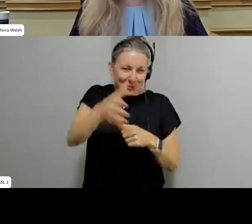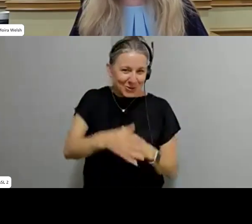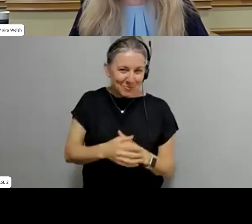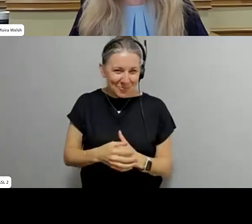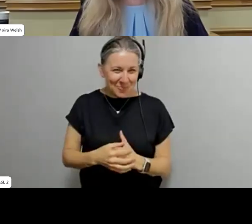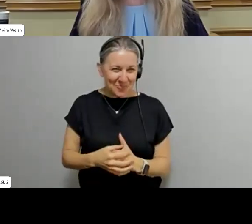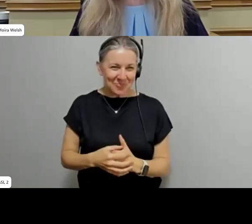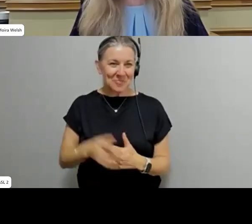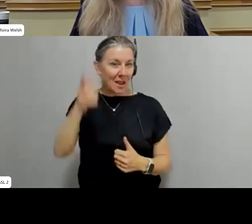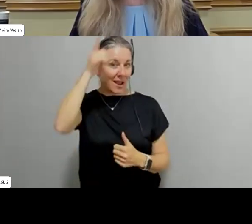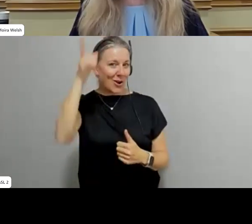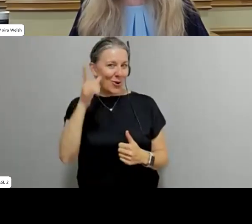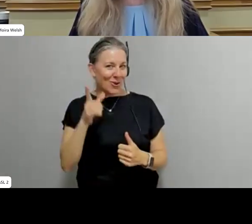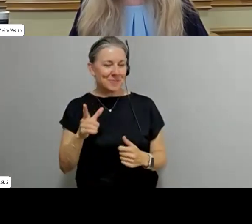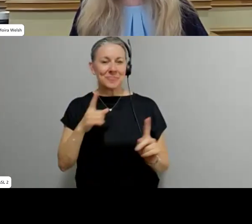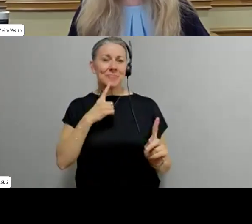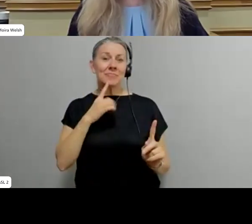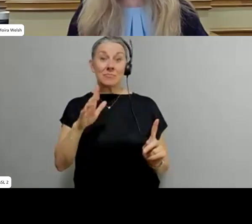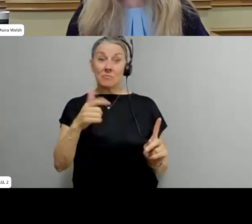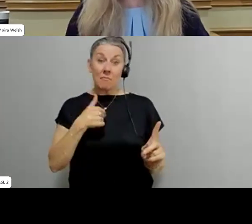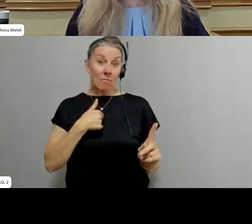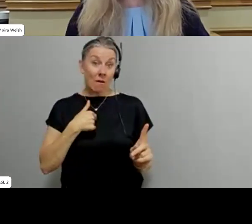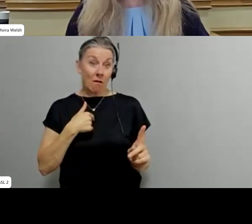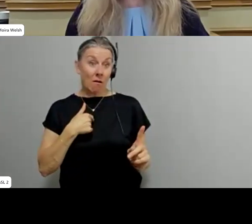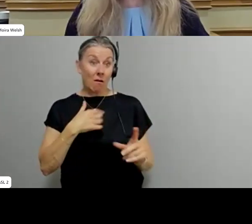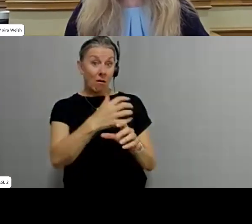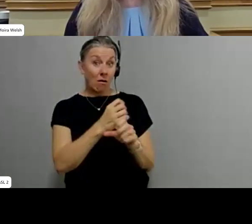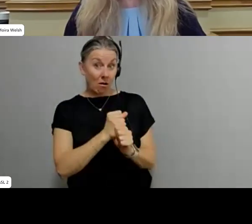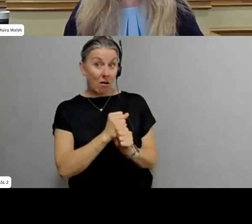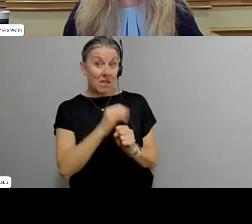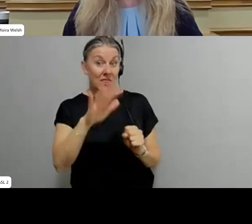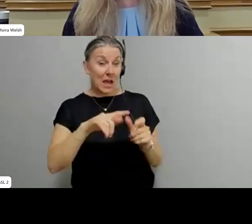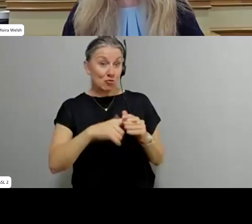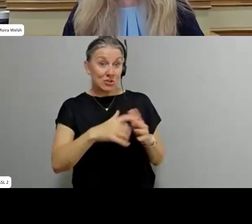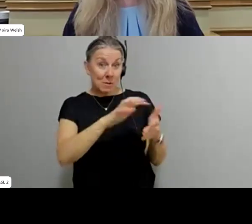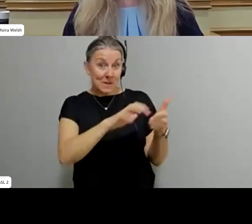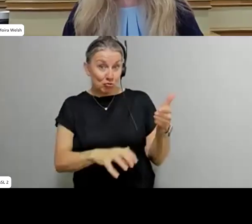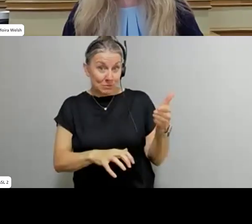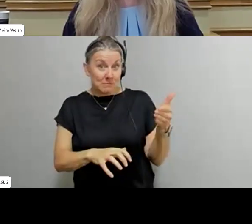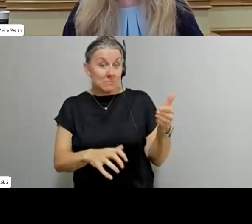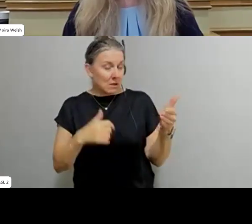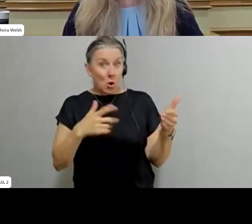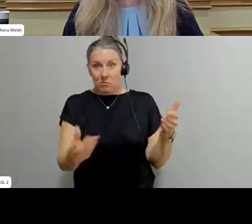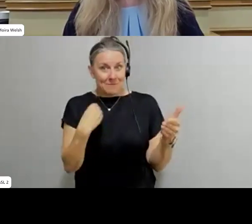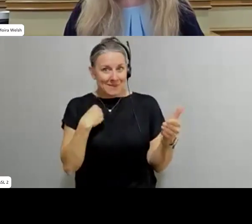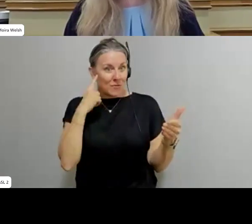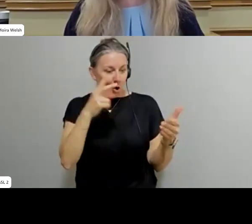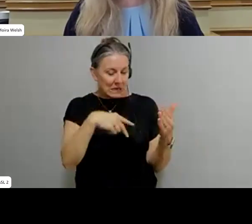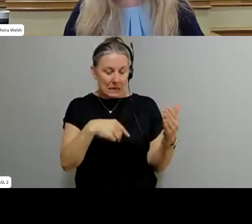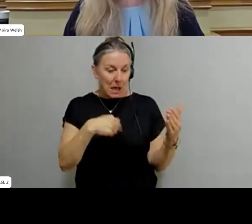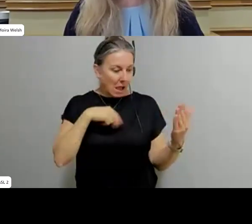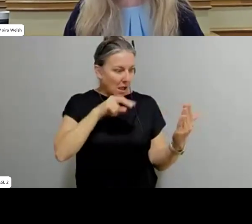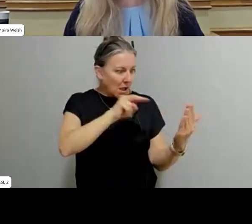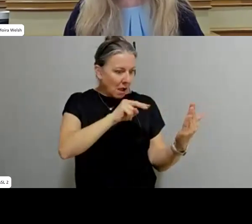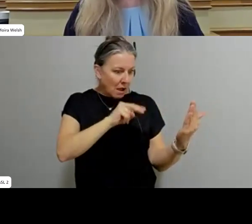I love this book so much that when I got the manuscript to read, she was so kind to let me read an advance copy. I started writing all of